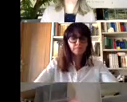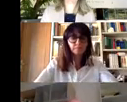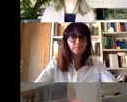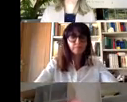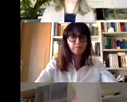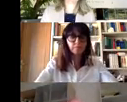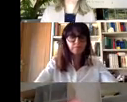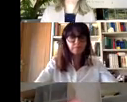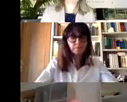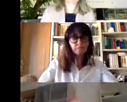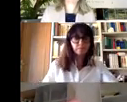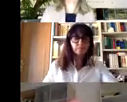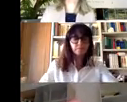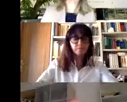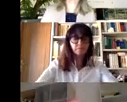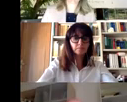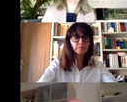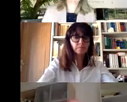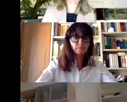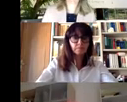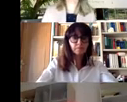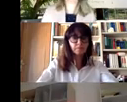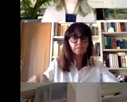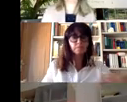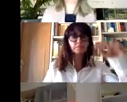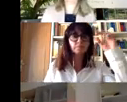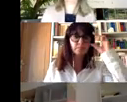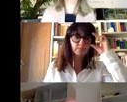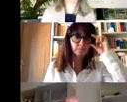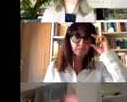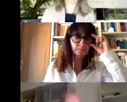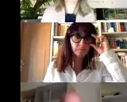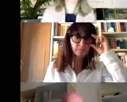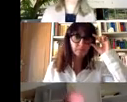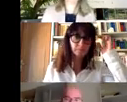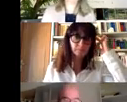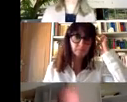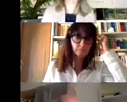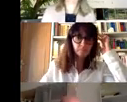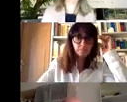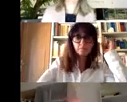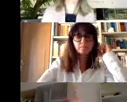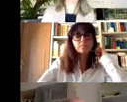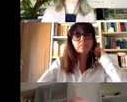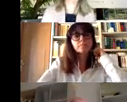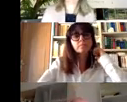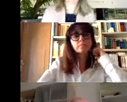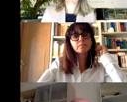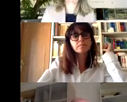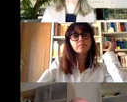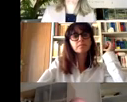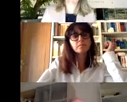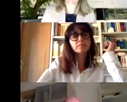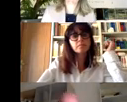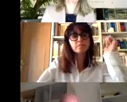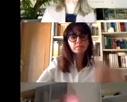If we look at the future developments, I think it will be interesting to